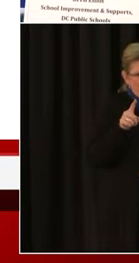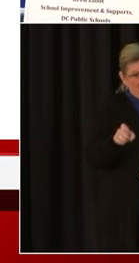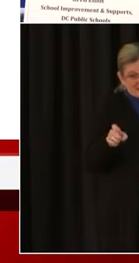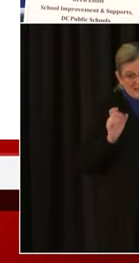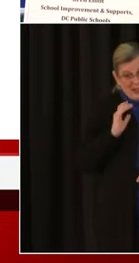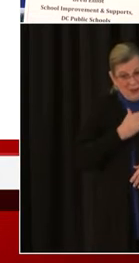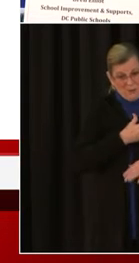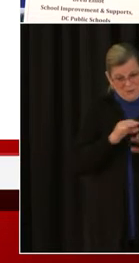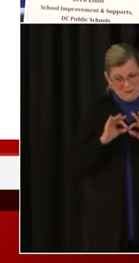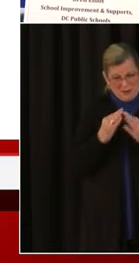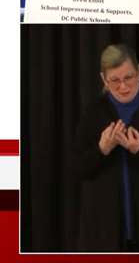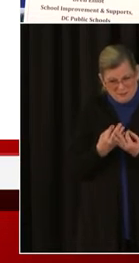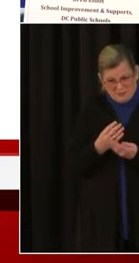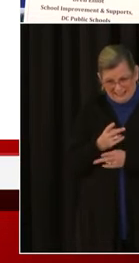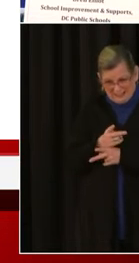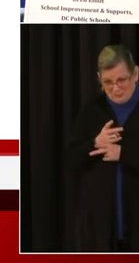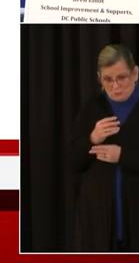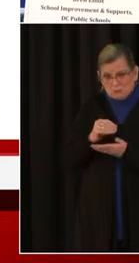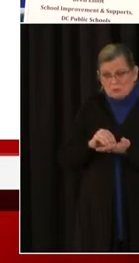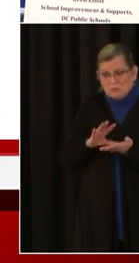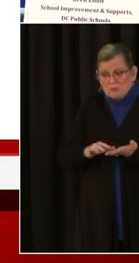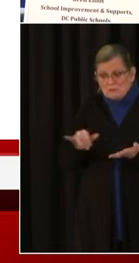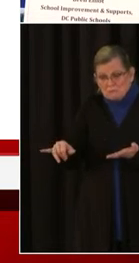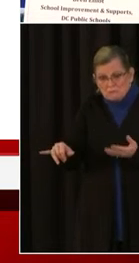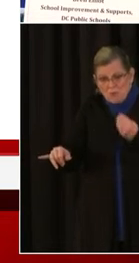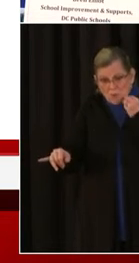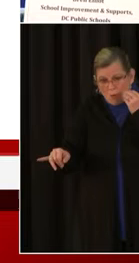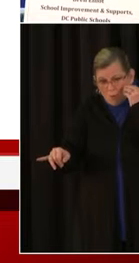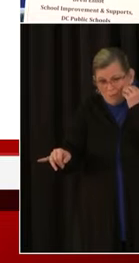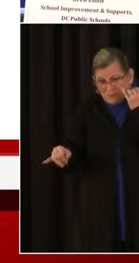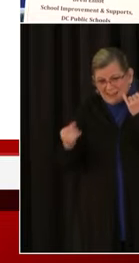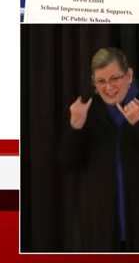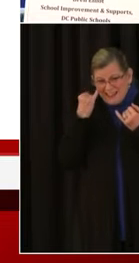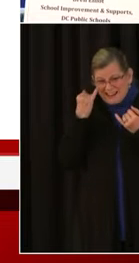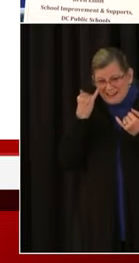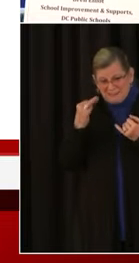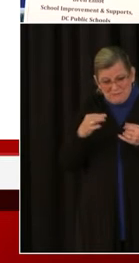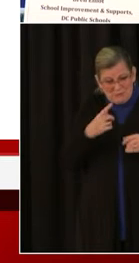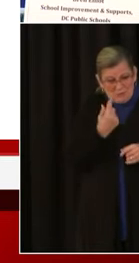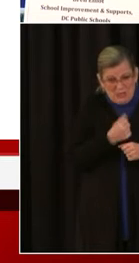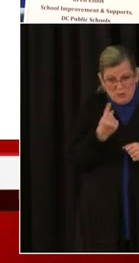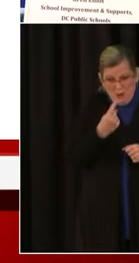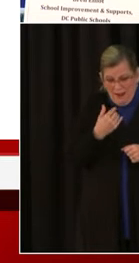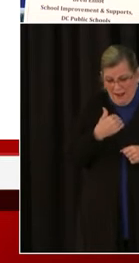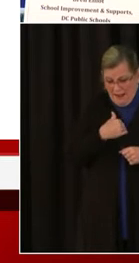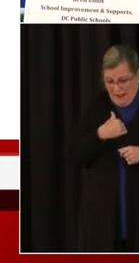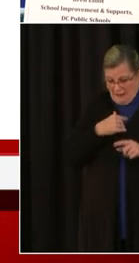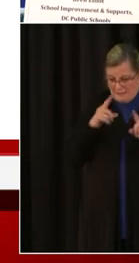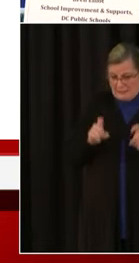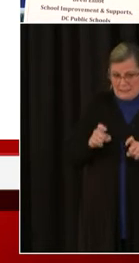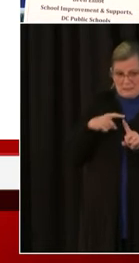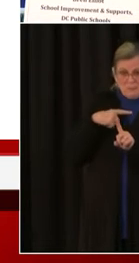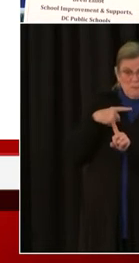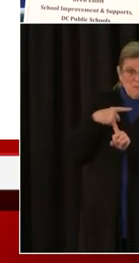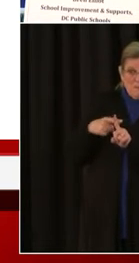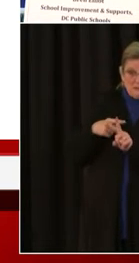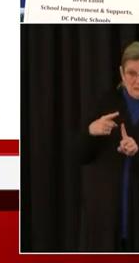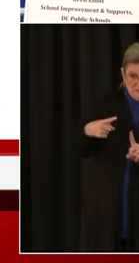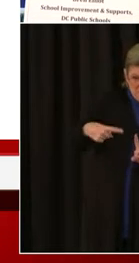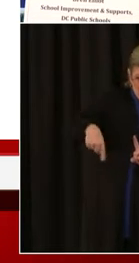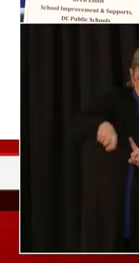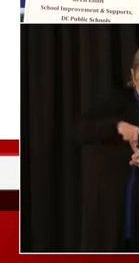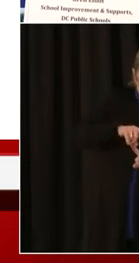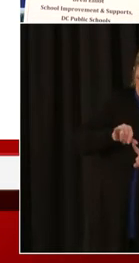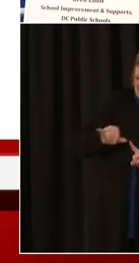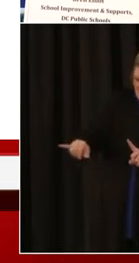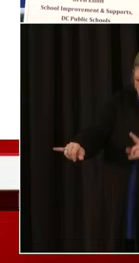our families to keep their students home if there's a member of their household that has tested positive for COVID. And